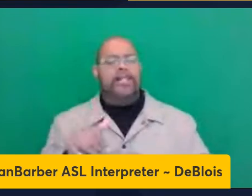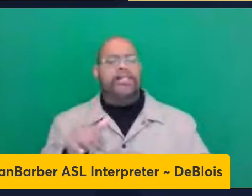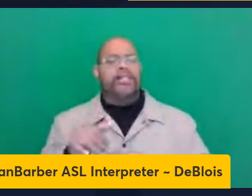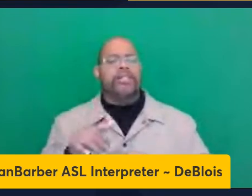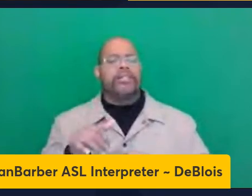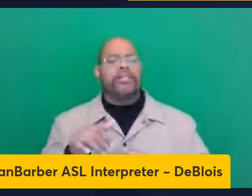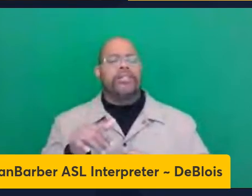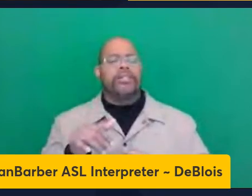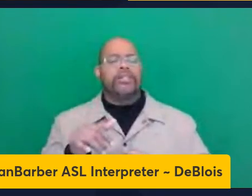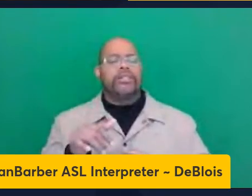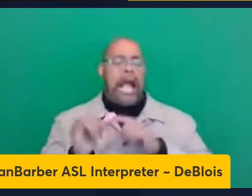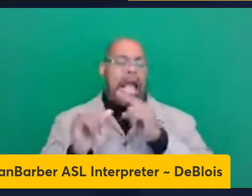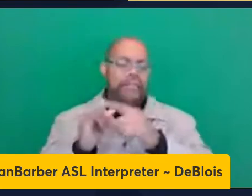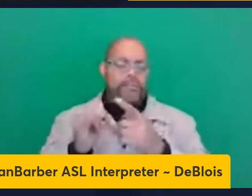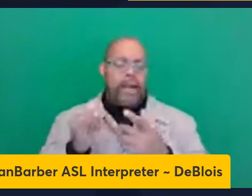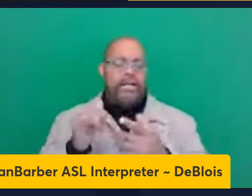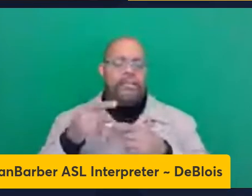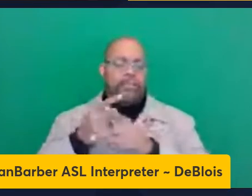production and things like that.